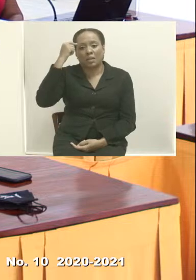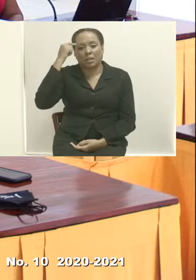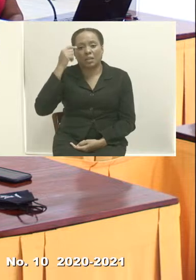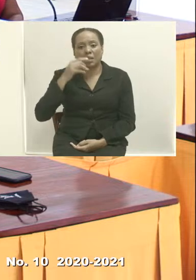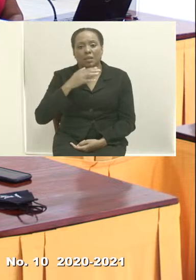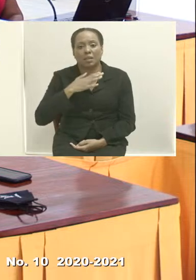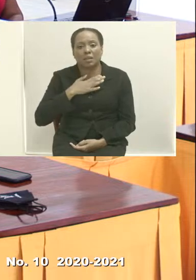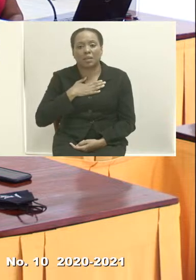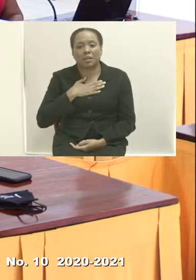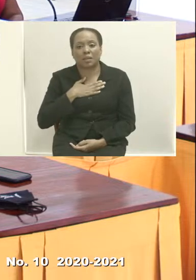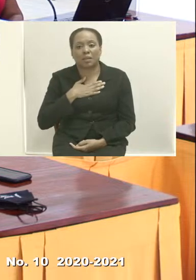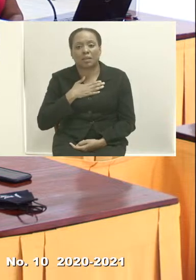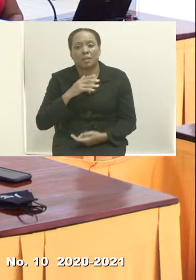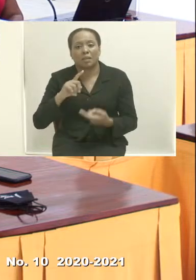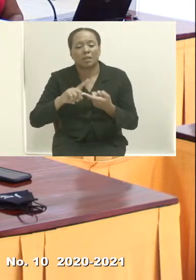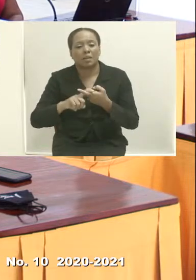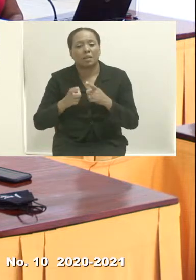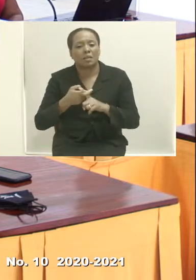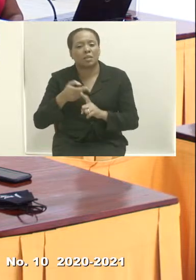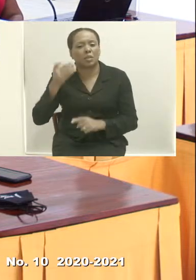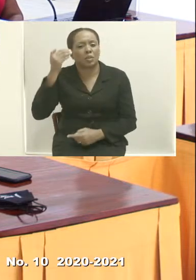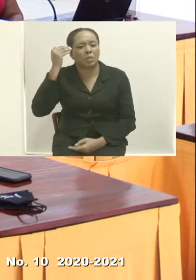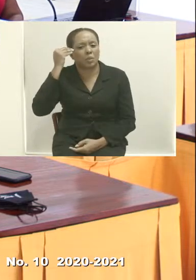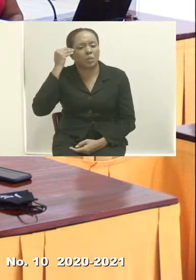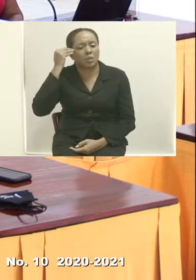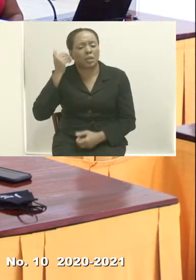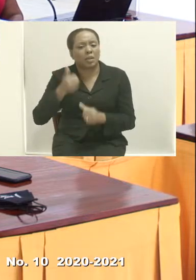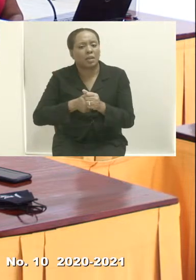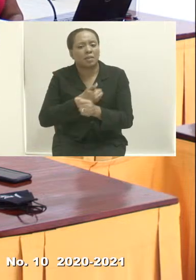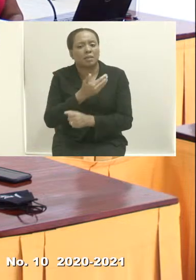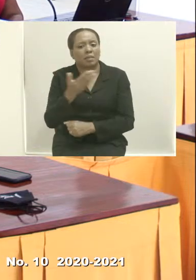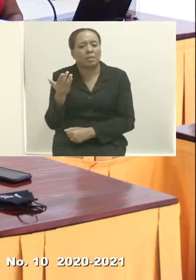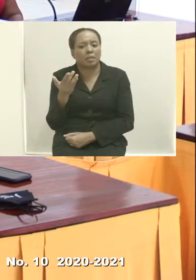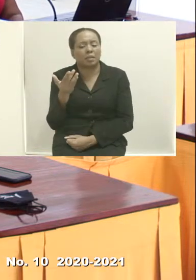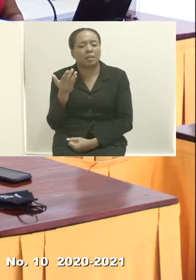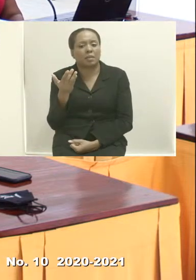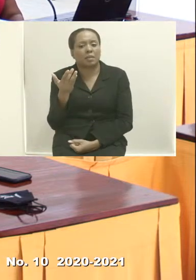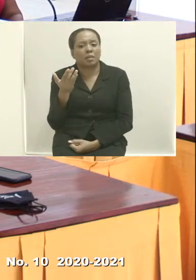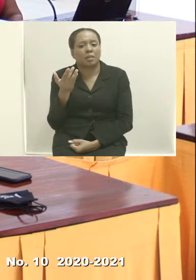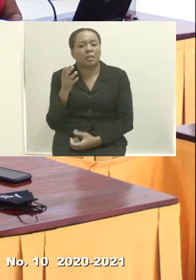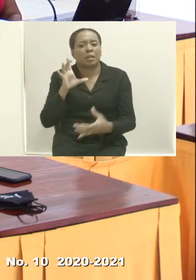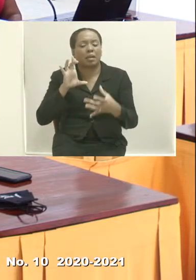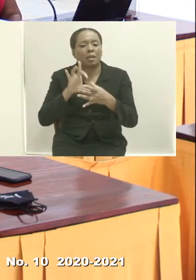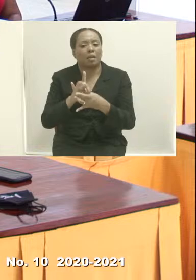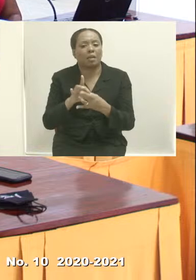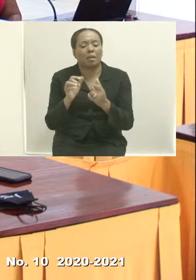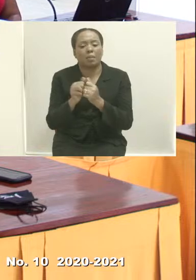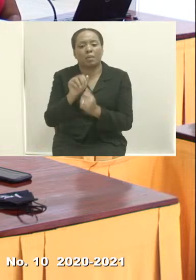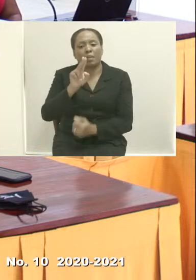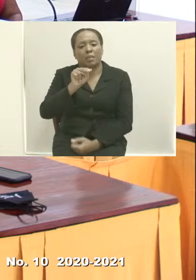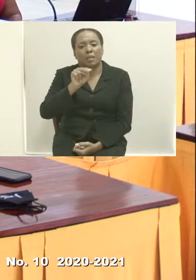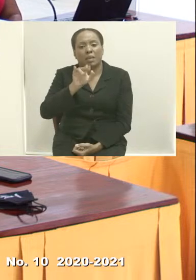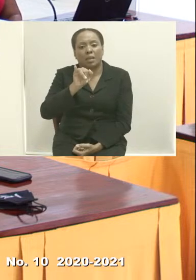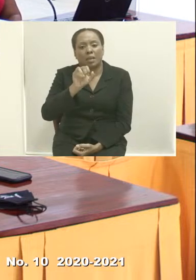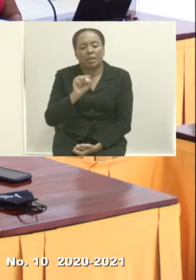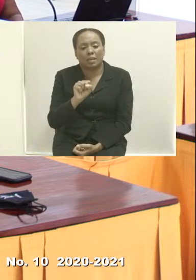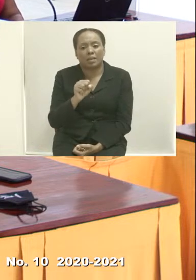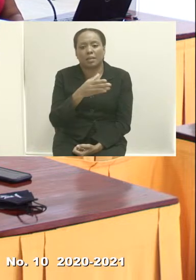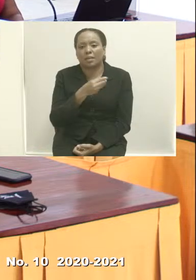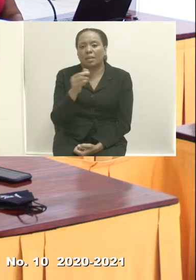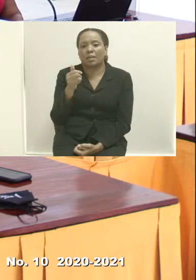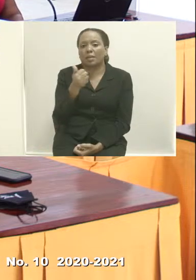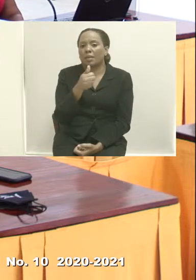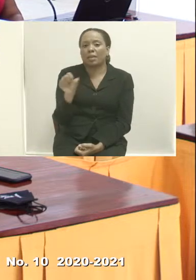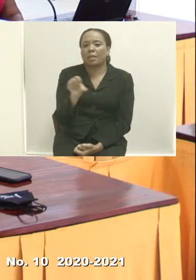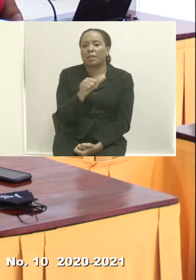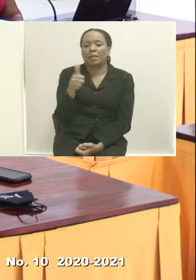that the matters relating to the way in which NIS and any other statutory obligation of